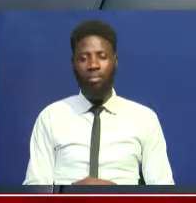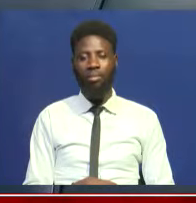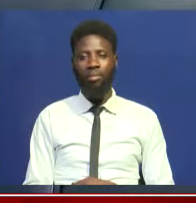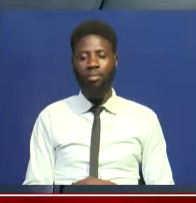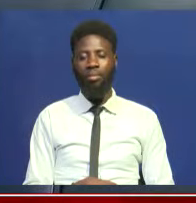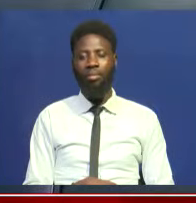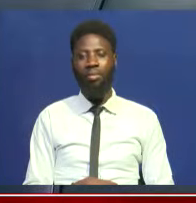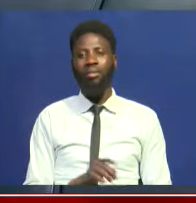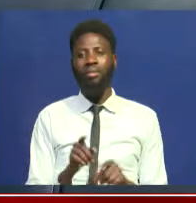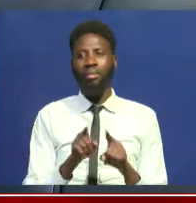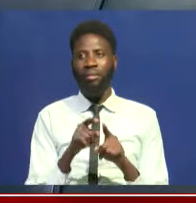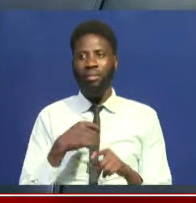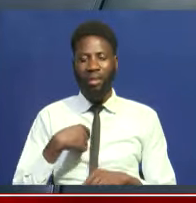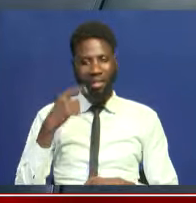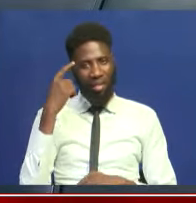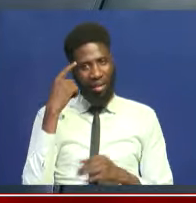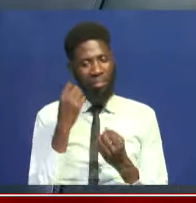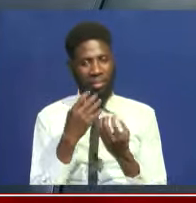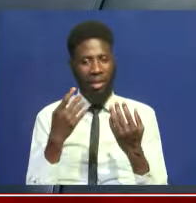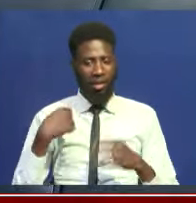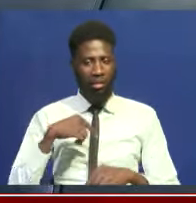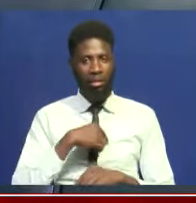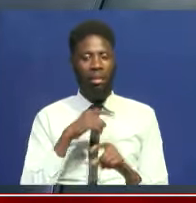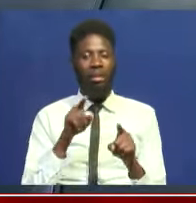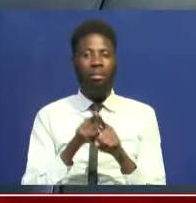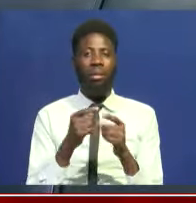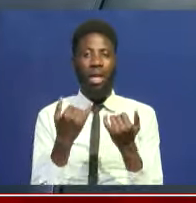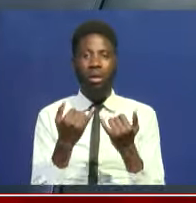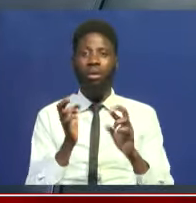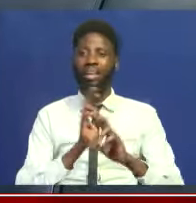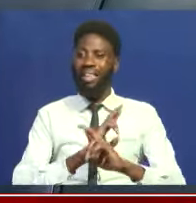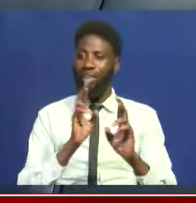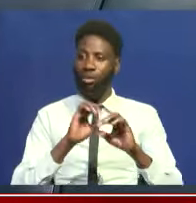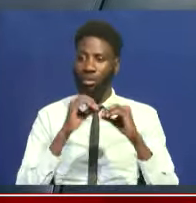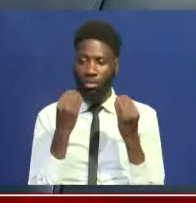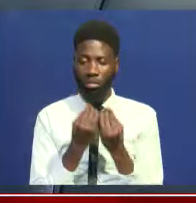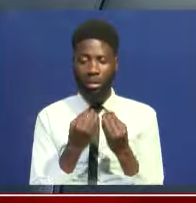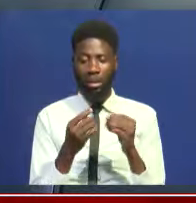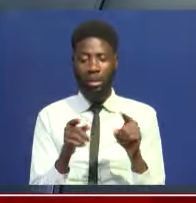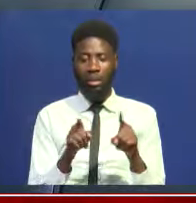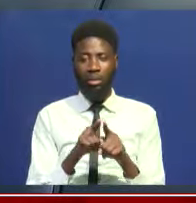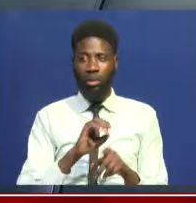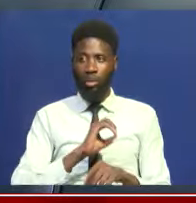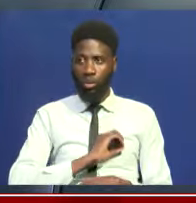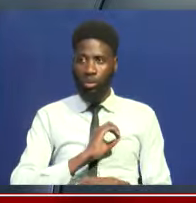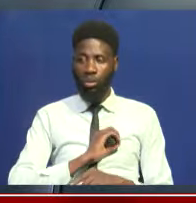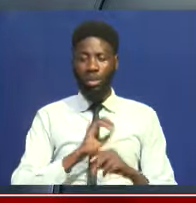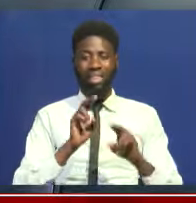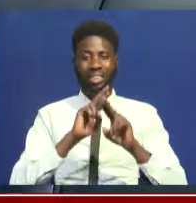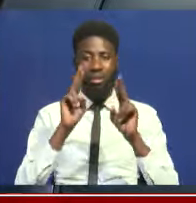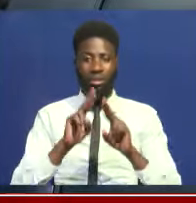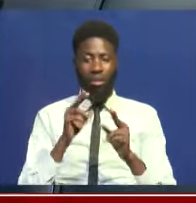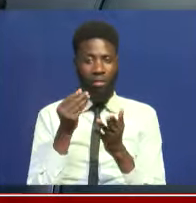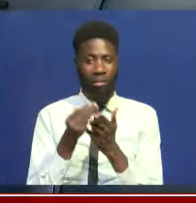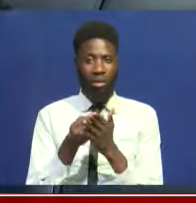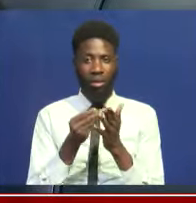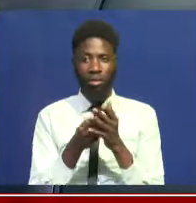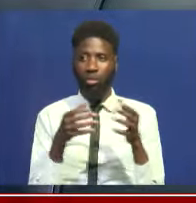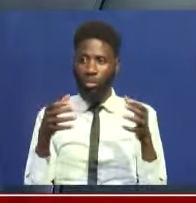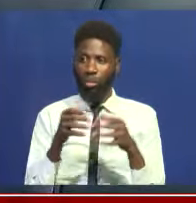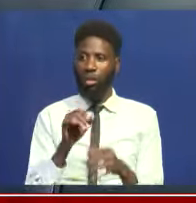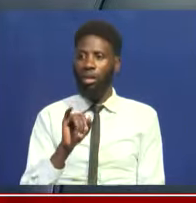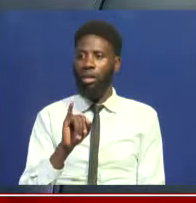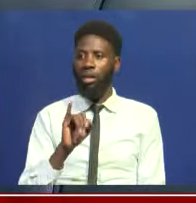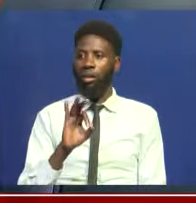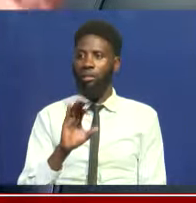think there are a number of us that are standing ready, organizations like my own, the International Finance Corporation, like